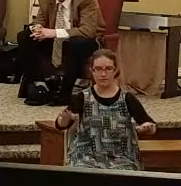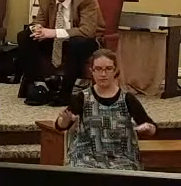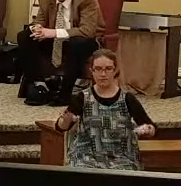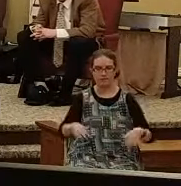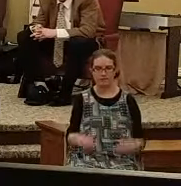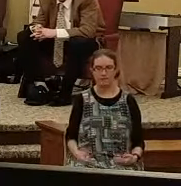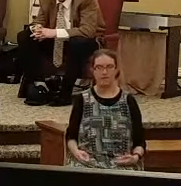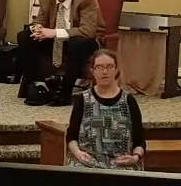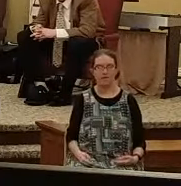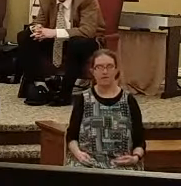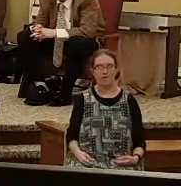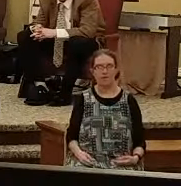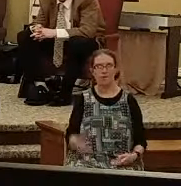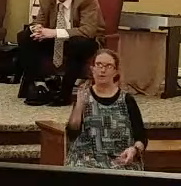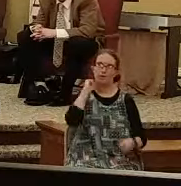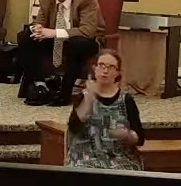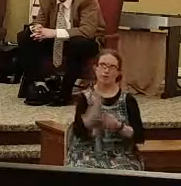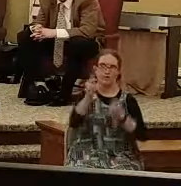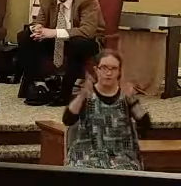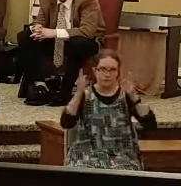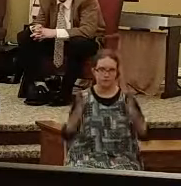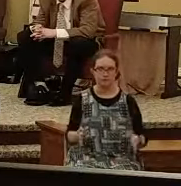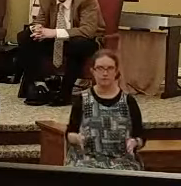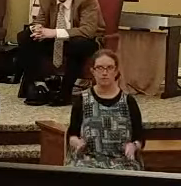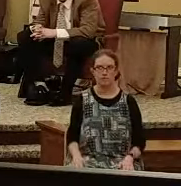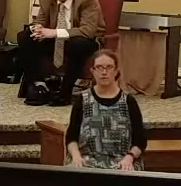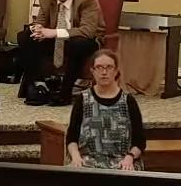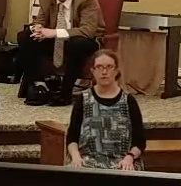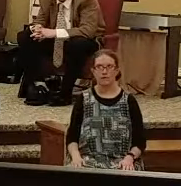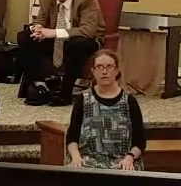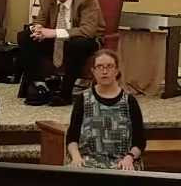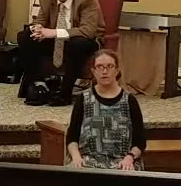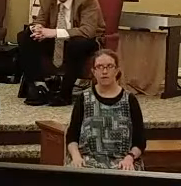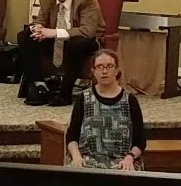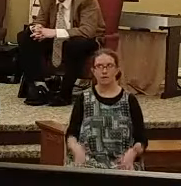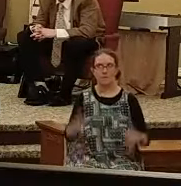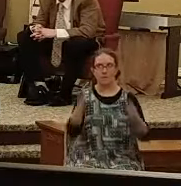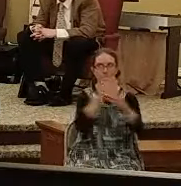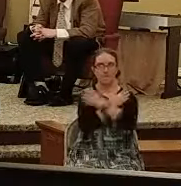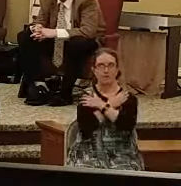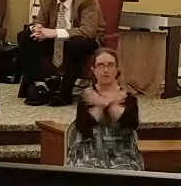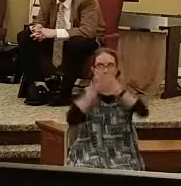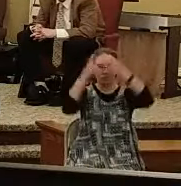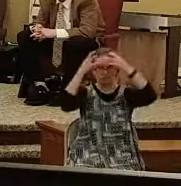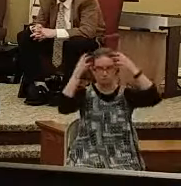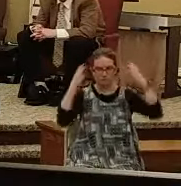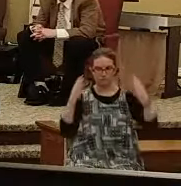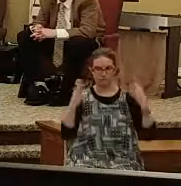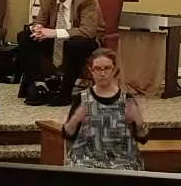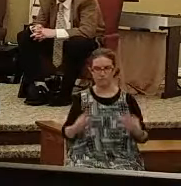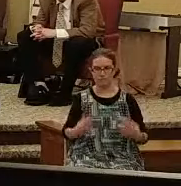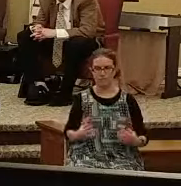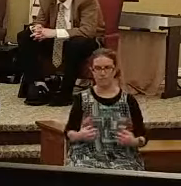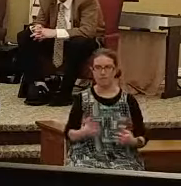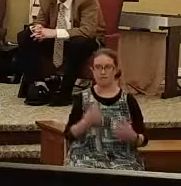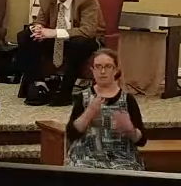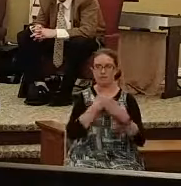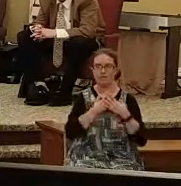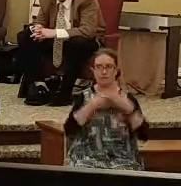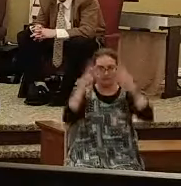Him? Have I been a righteous person? Have I had on that breastplate of righteousness? The